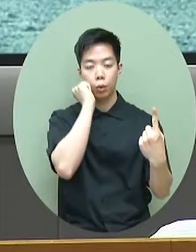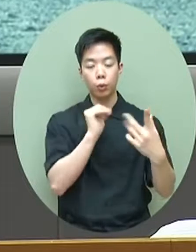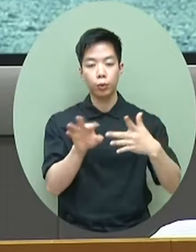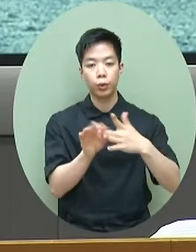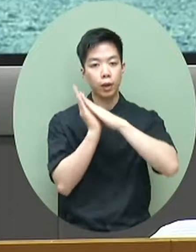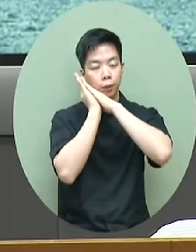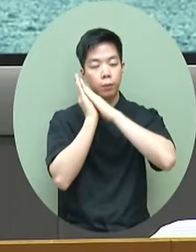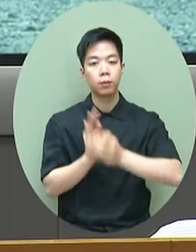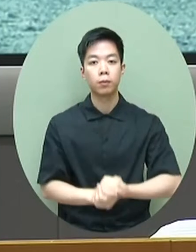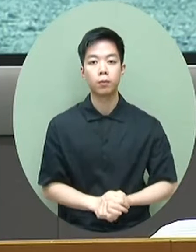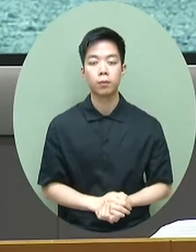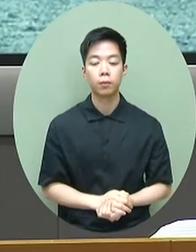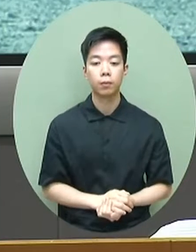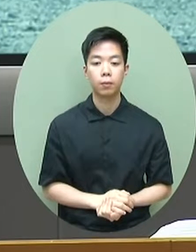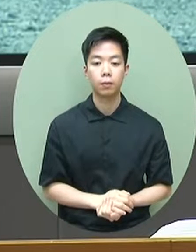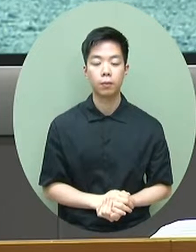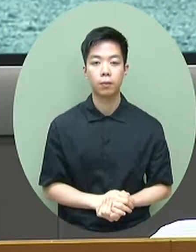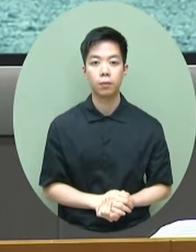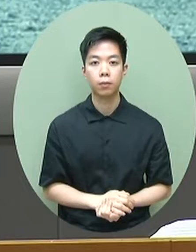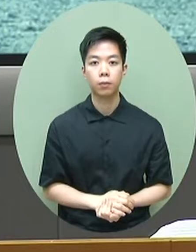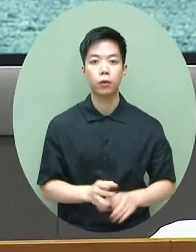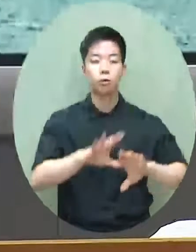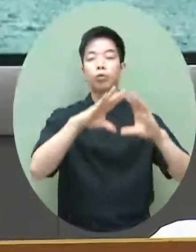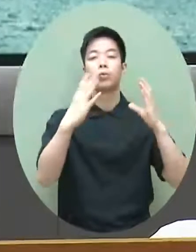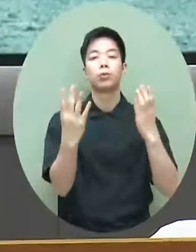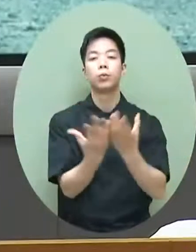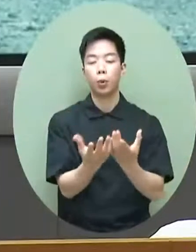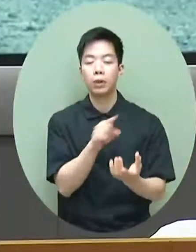of them were residential care home residents,